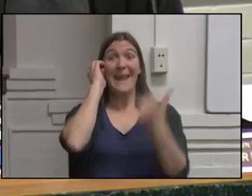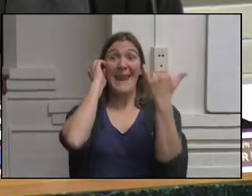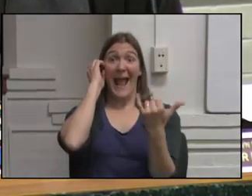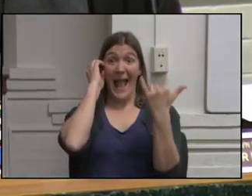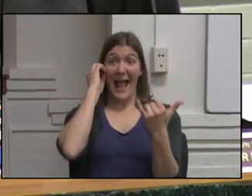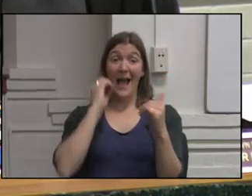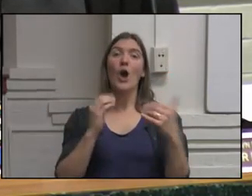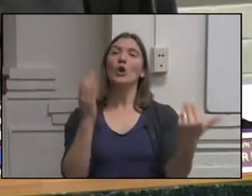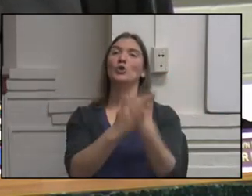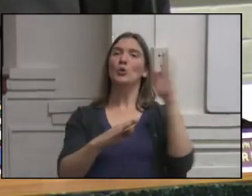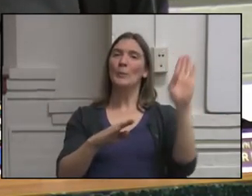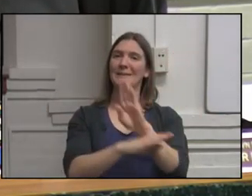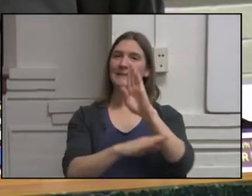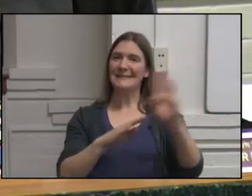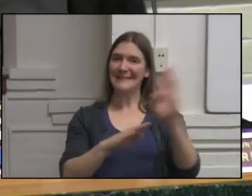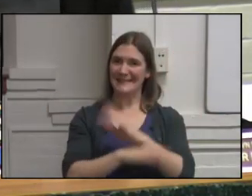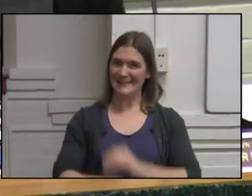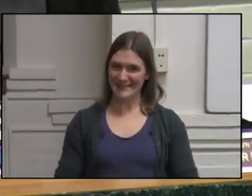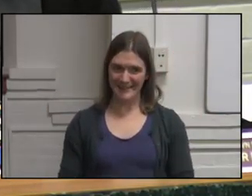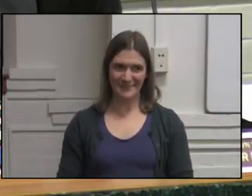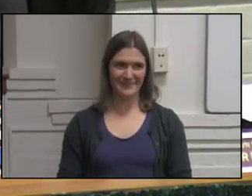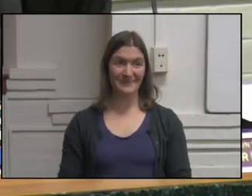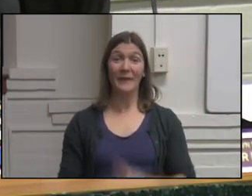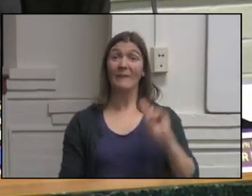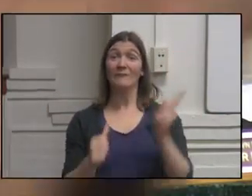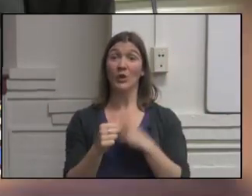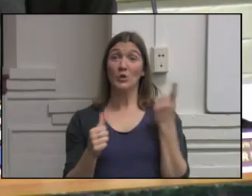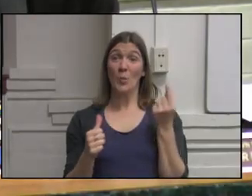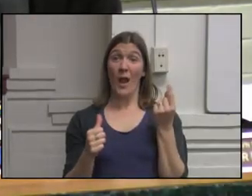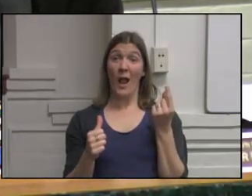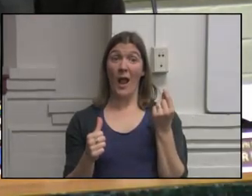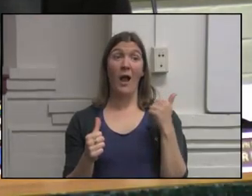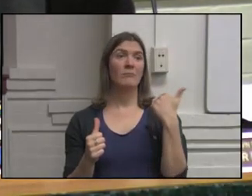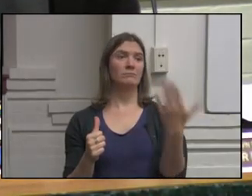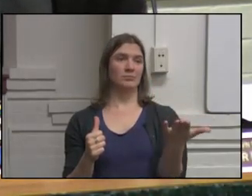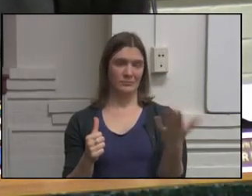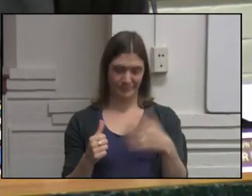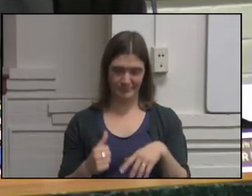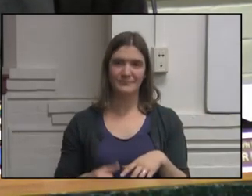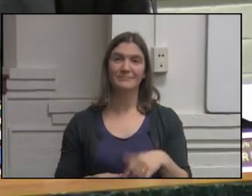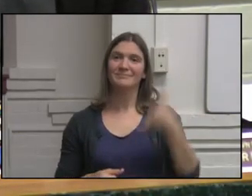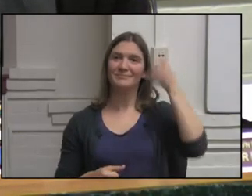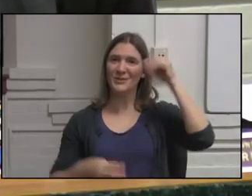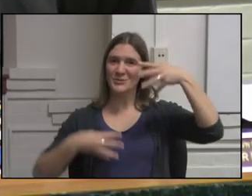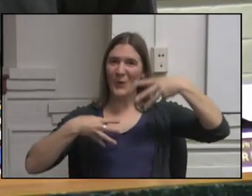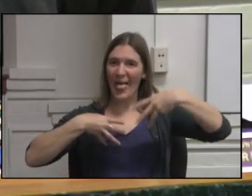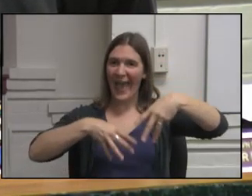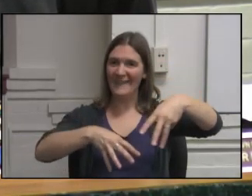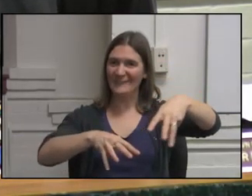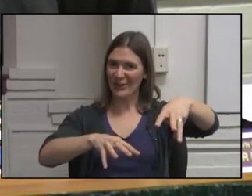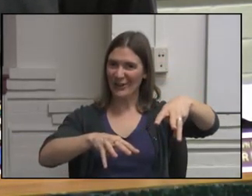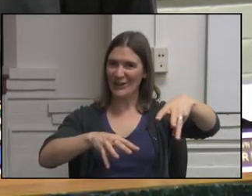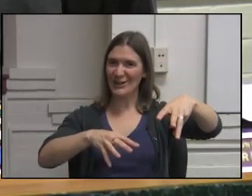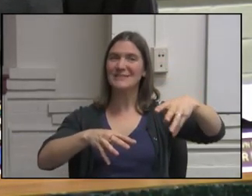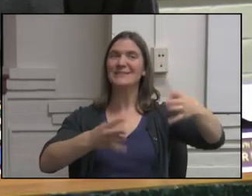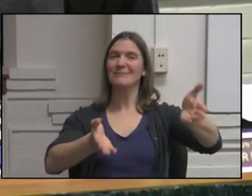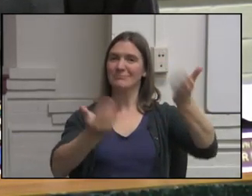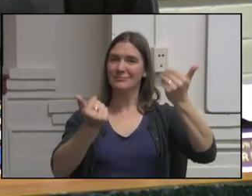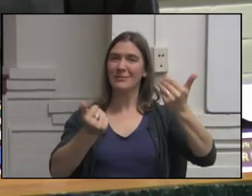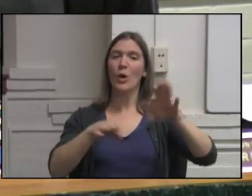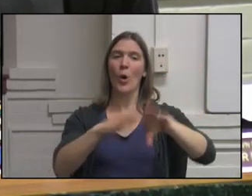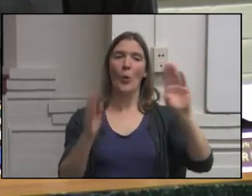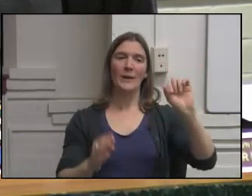now moving into new business. And the first item we have for new business is Strolling of the Heifers, parade and open